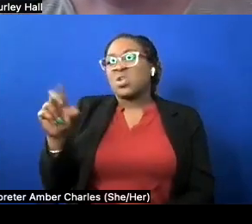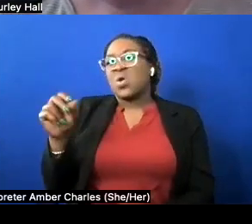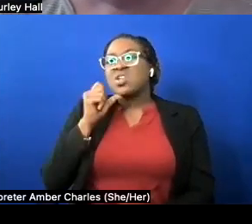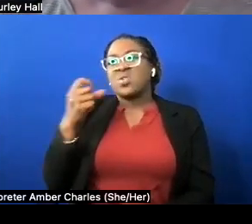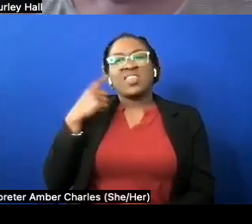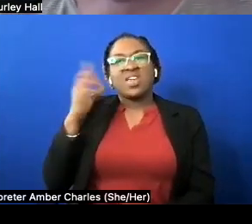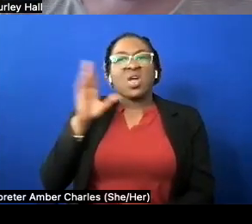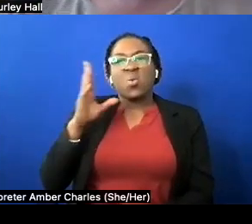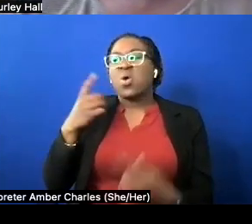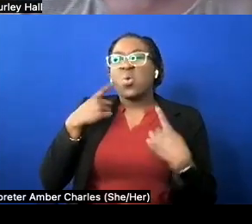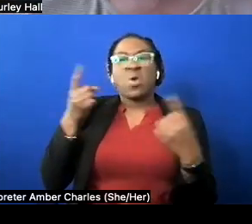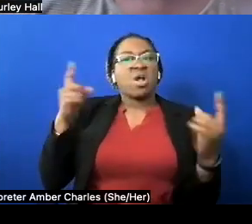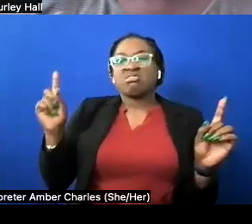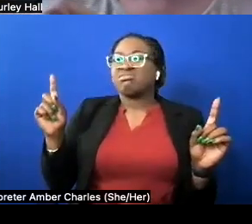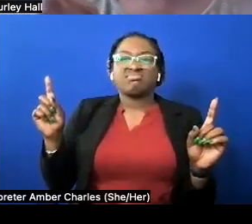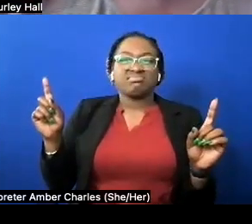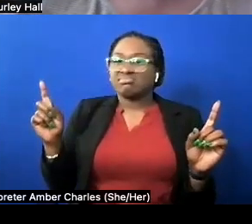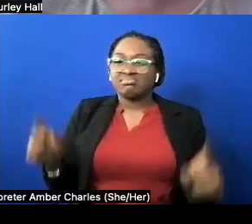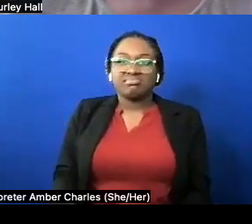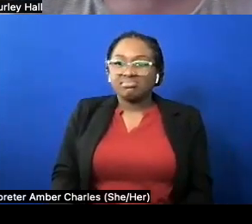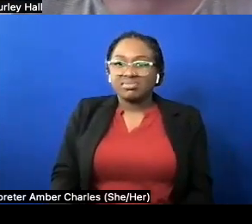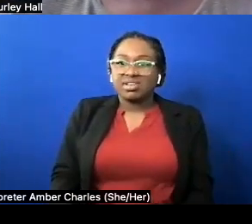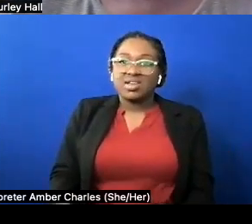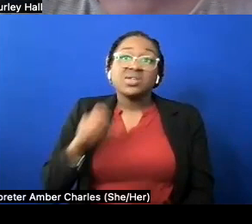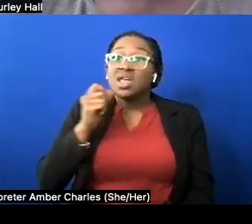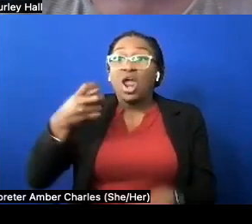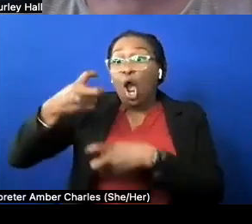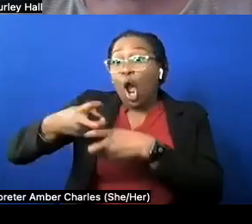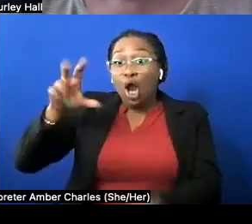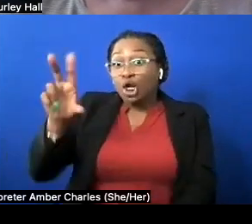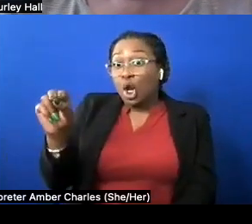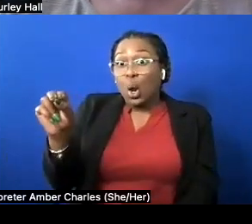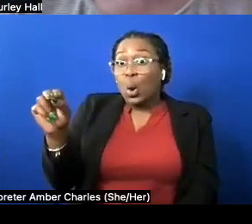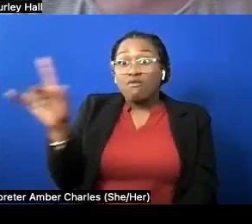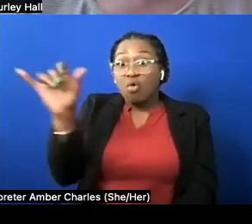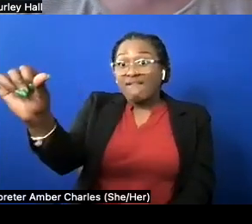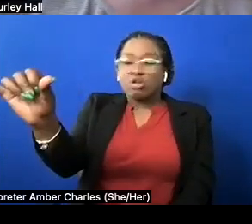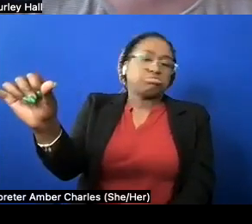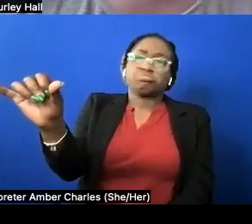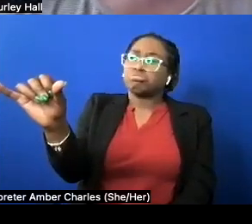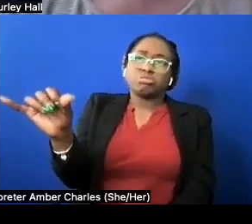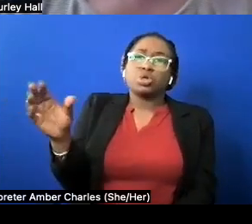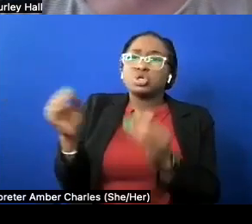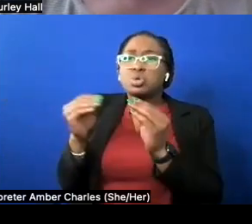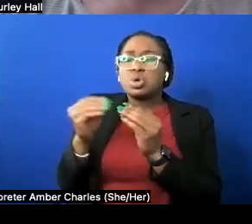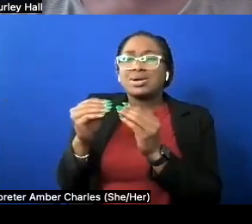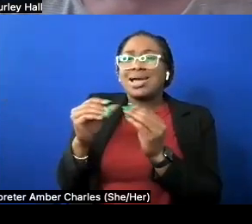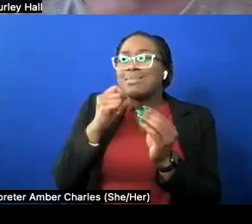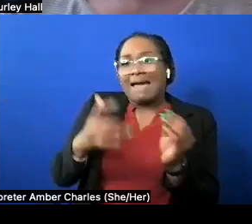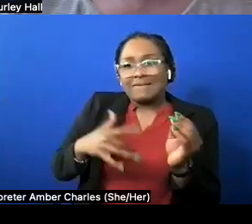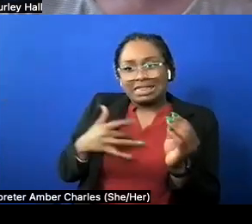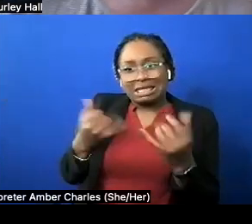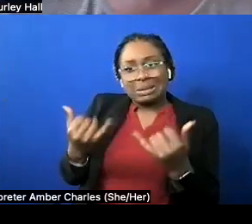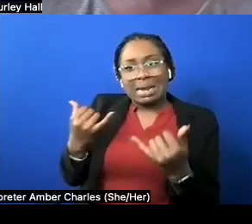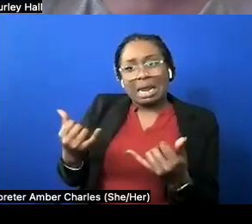now. Right? It was not a hard no, closing the door forever. It was more like a no, I'm not feeling it right now. And